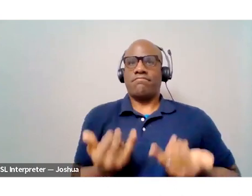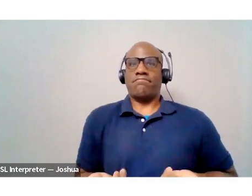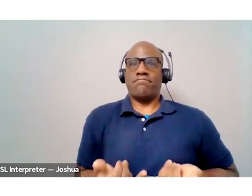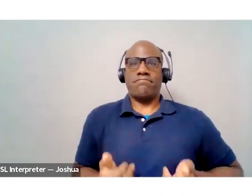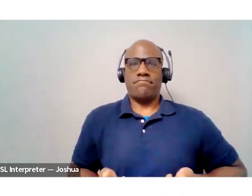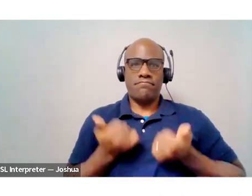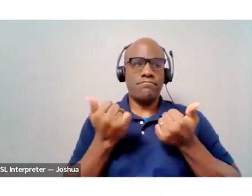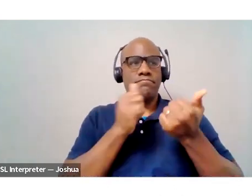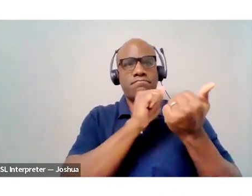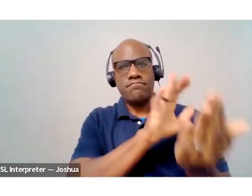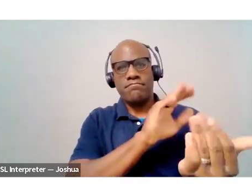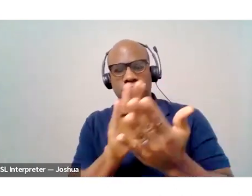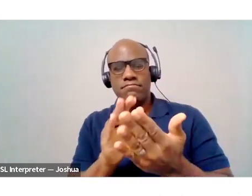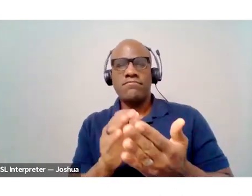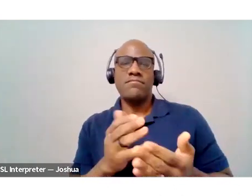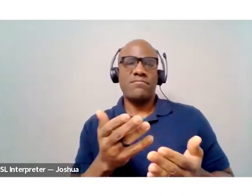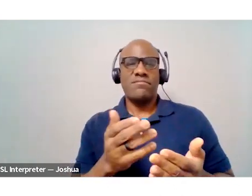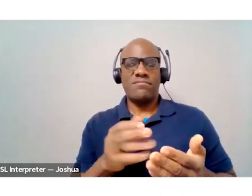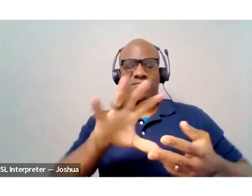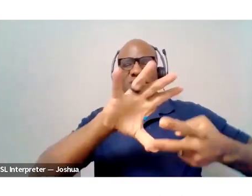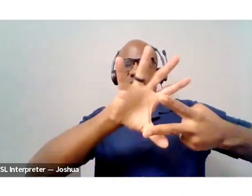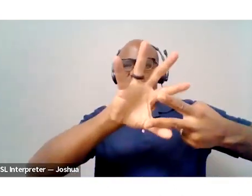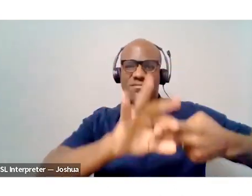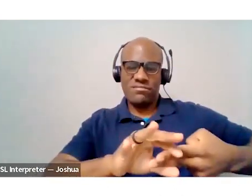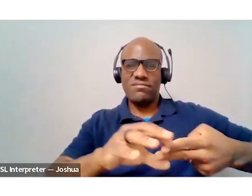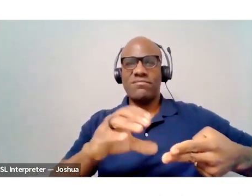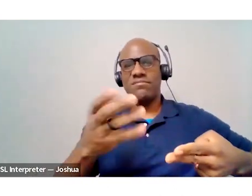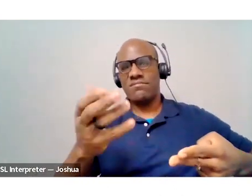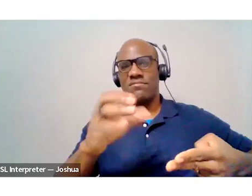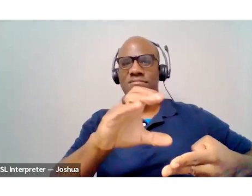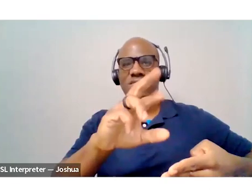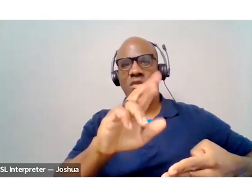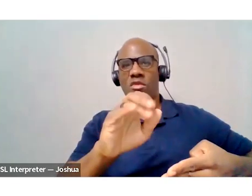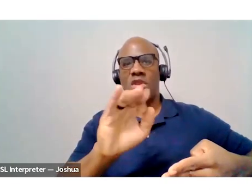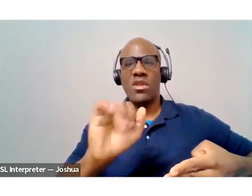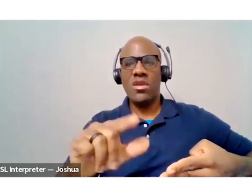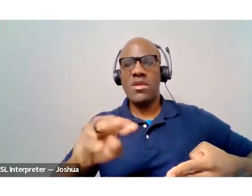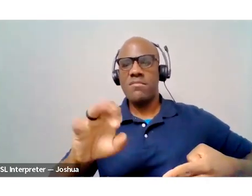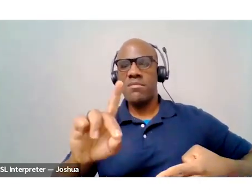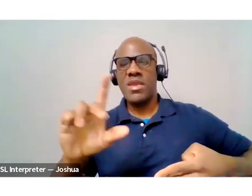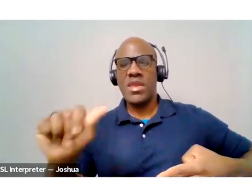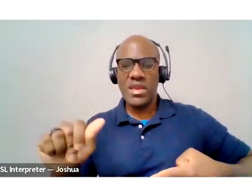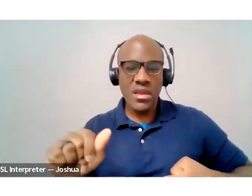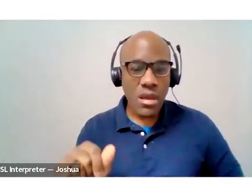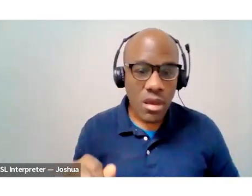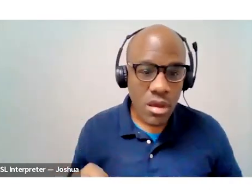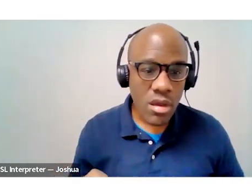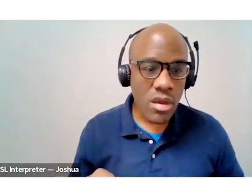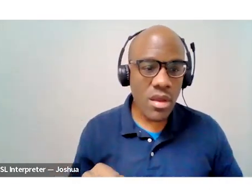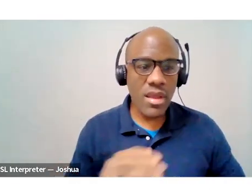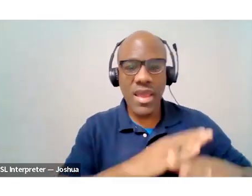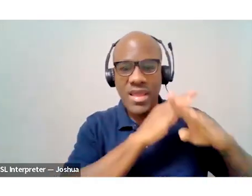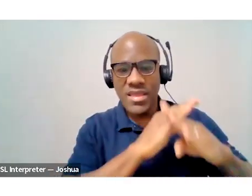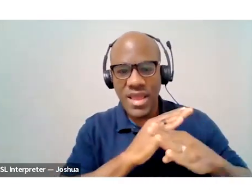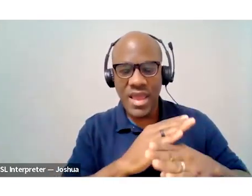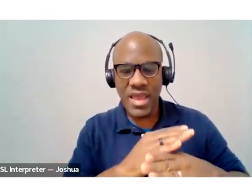you, Poppy, get a clearer picture. Being an consumerism industrial